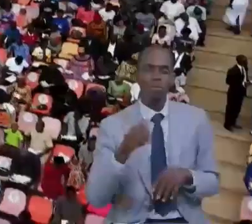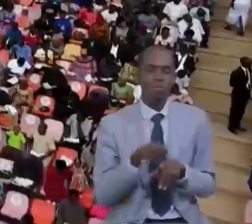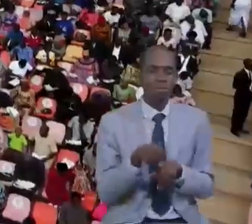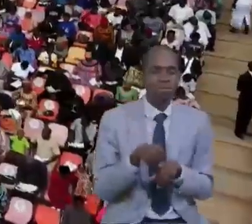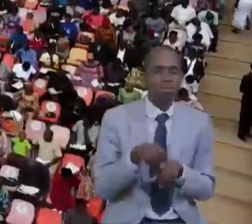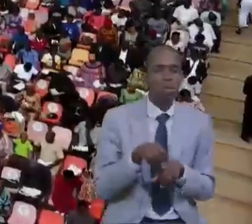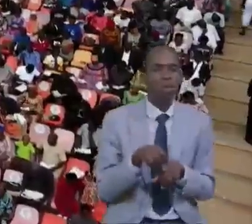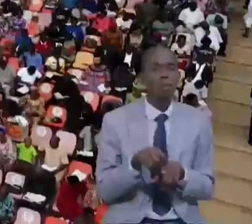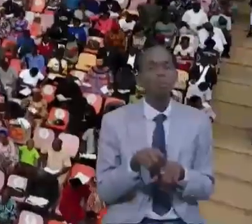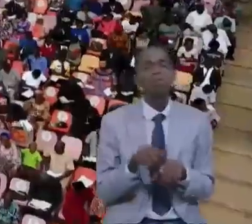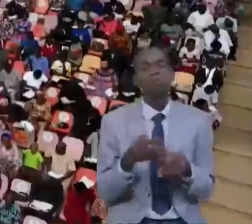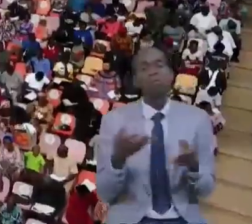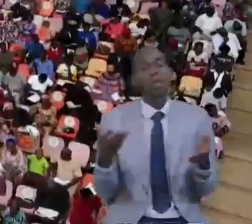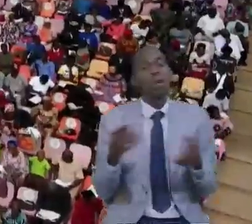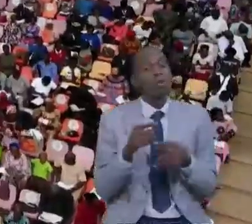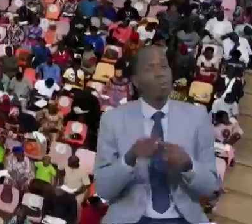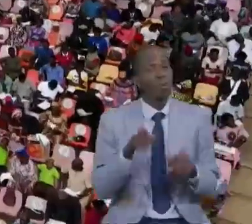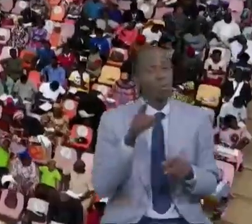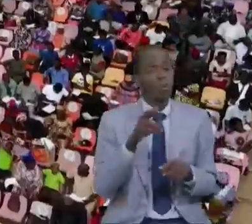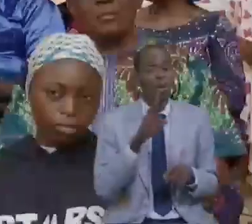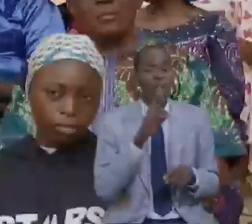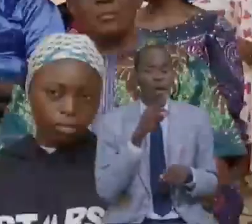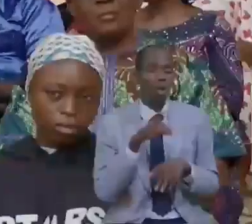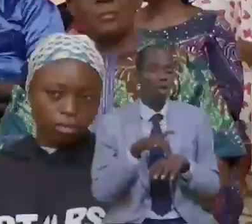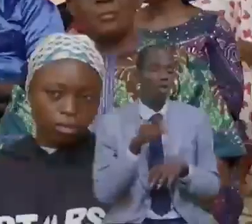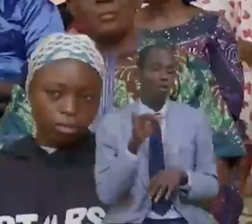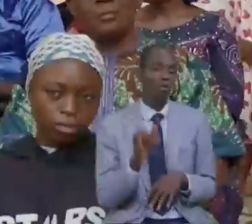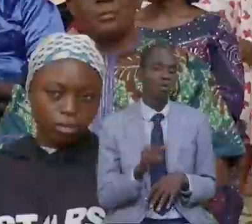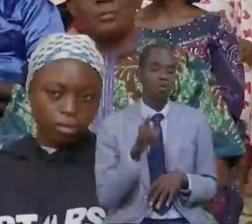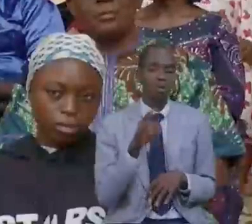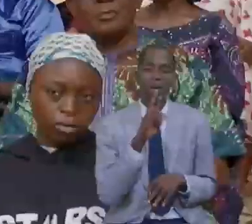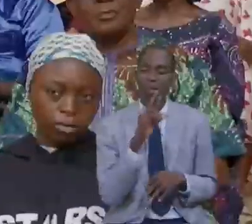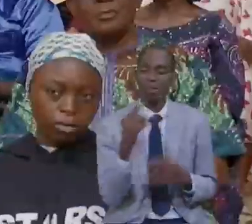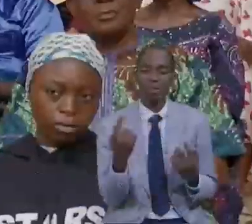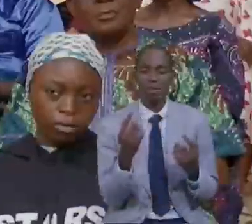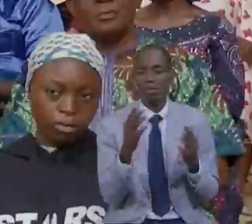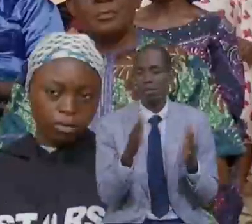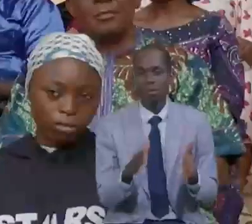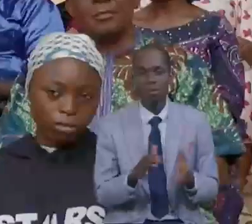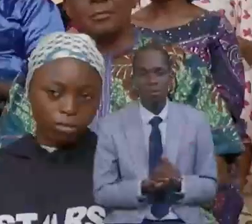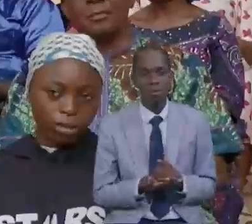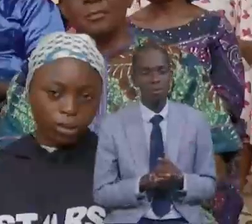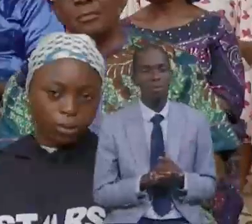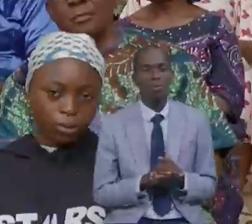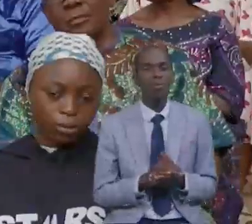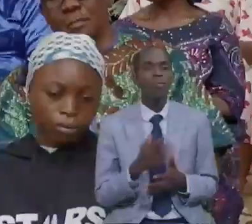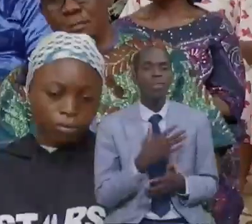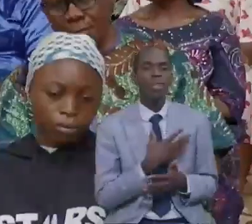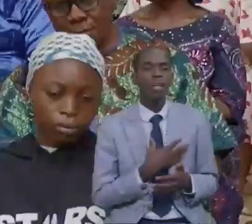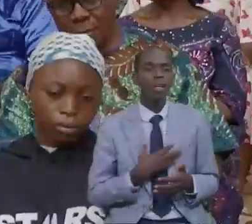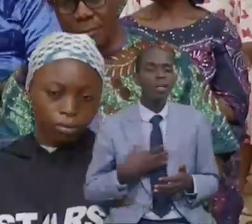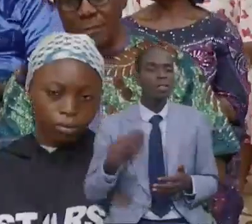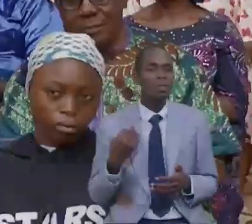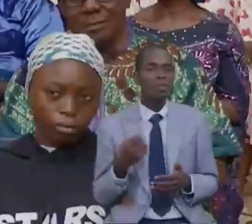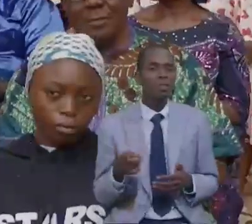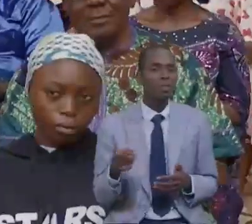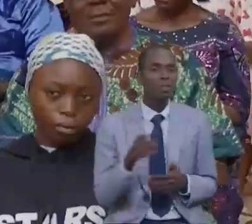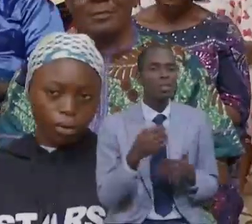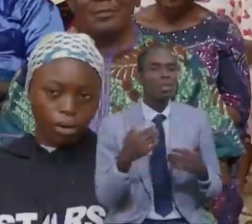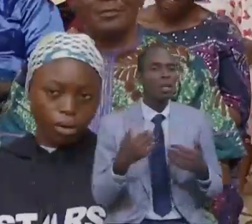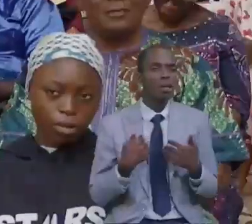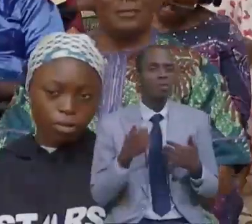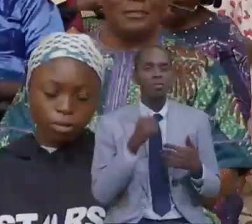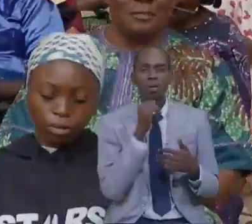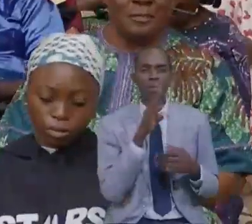And they have not been made free from the carnality, the ancient